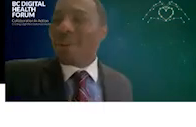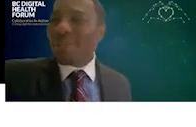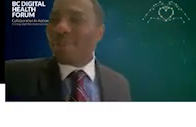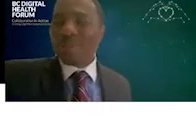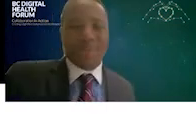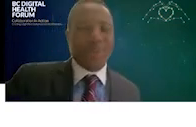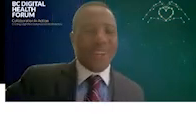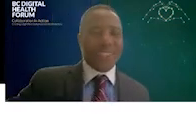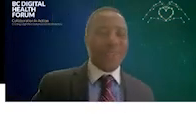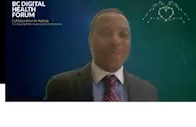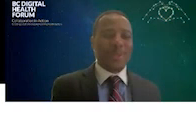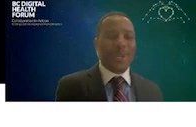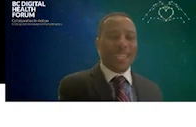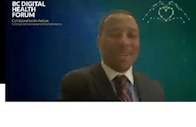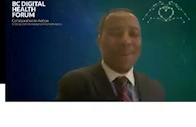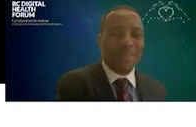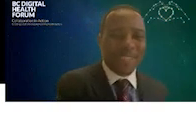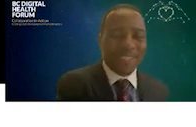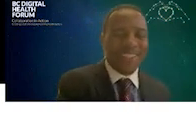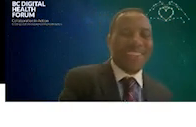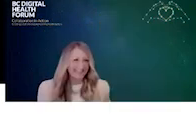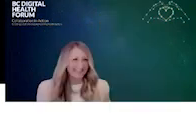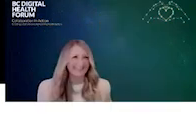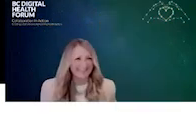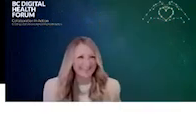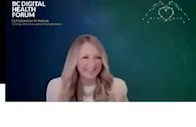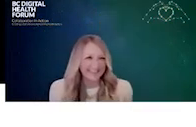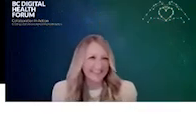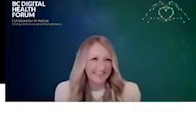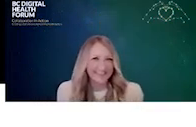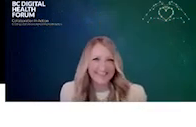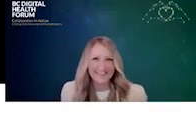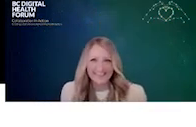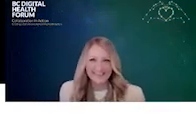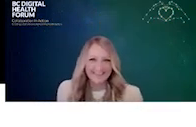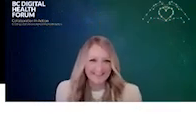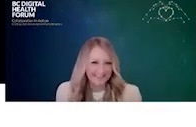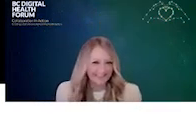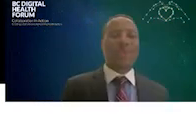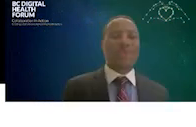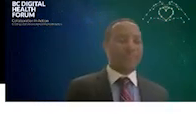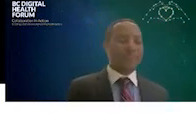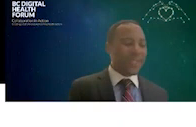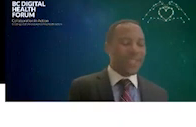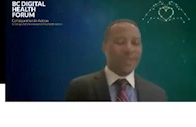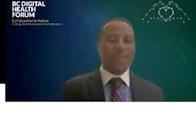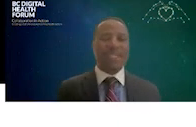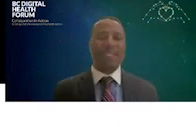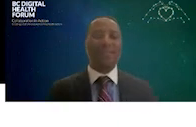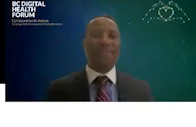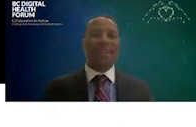Wow, that person must be a provider or an EMR vendor. You nailed it, absolutely, because one of the